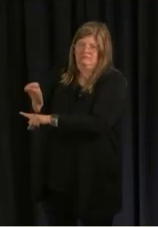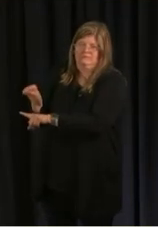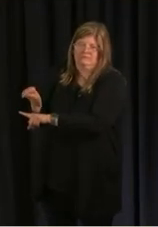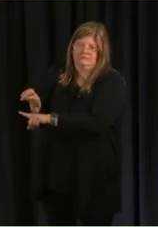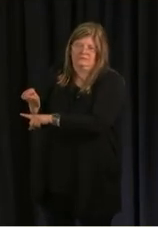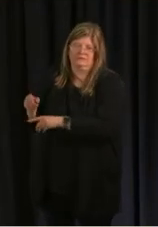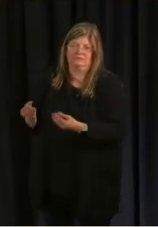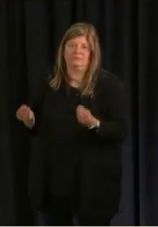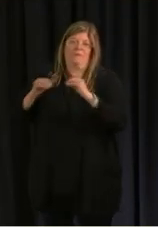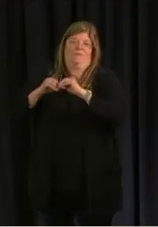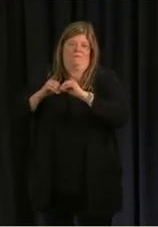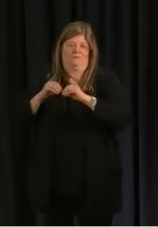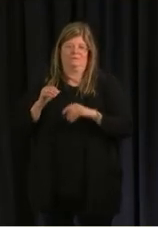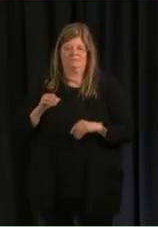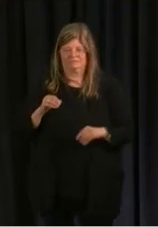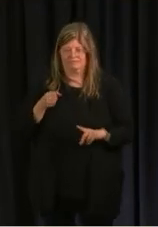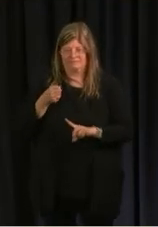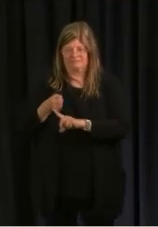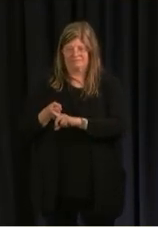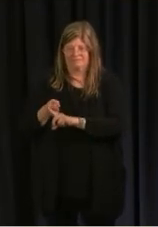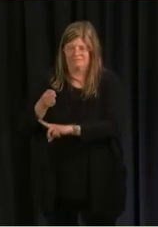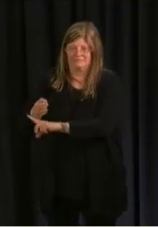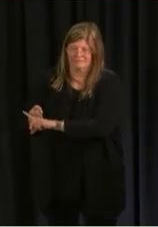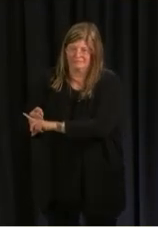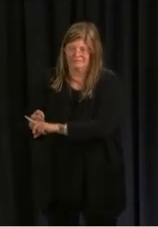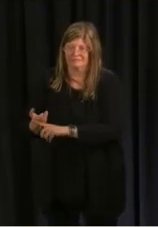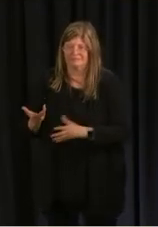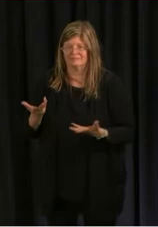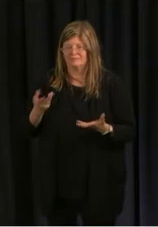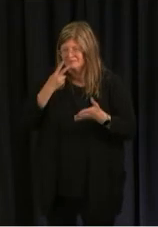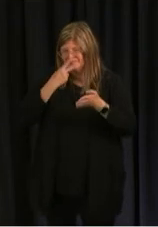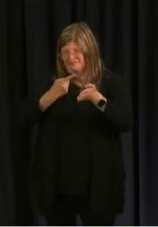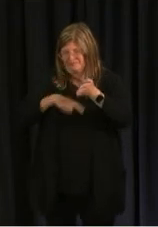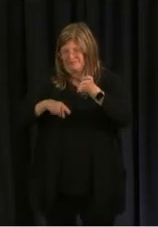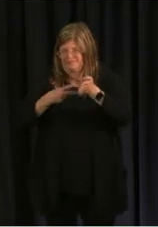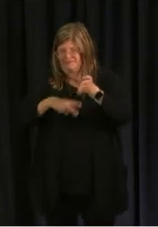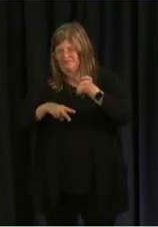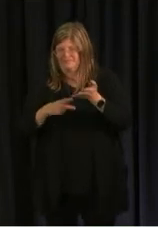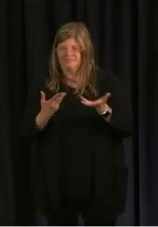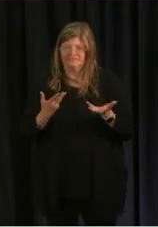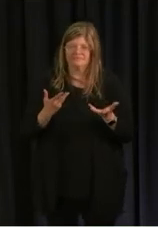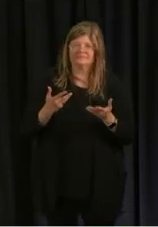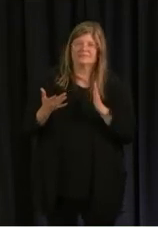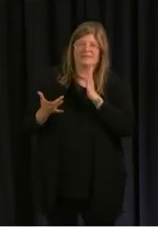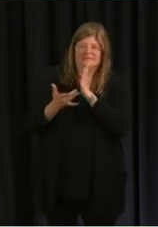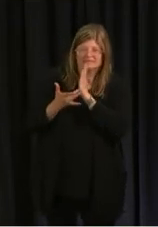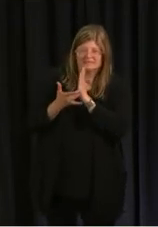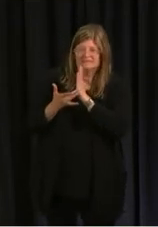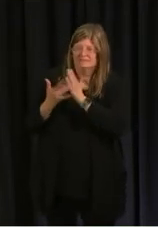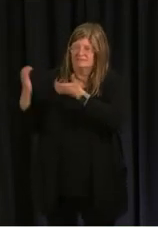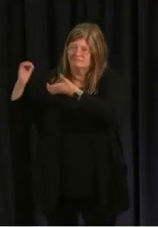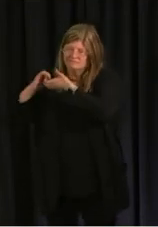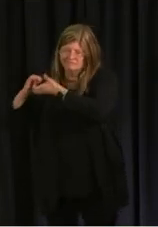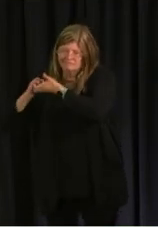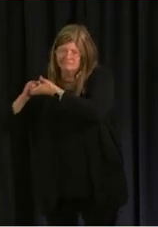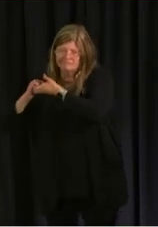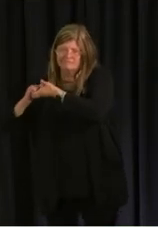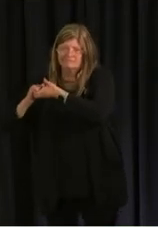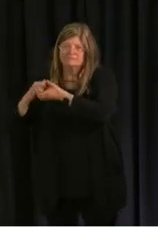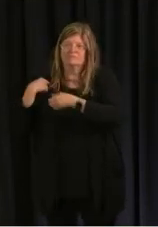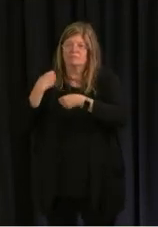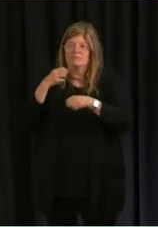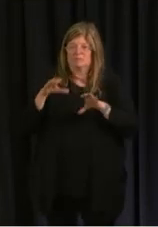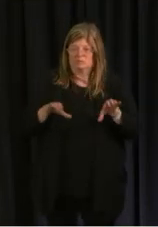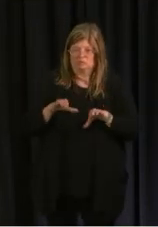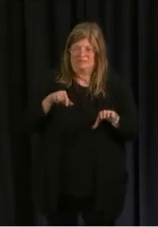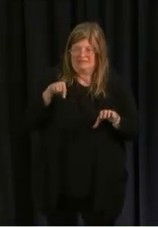would expect maybe in the next coming weeks, we're able to do that with our technology partner on the portal. But also we're doing these mobile clinics,